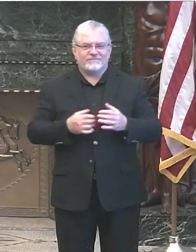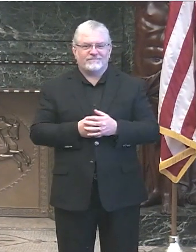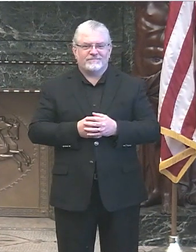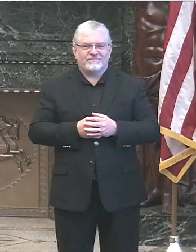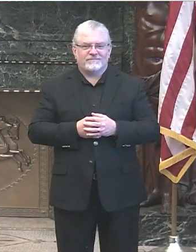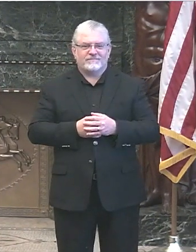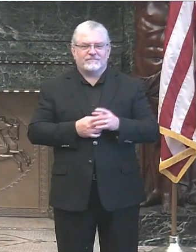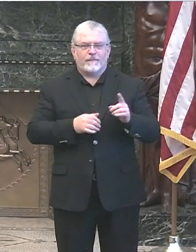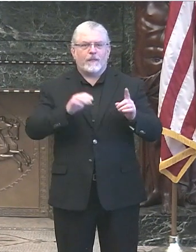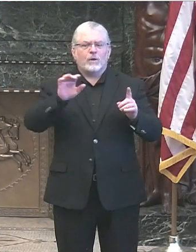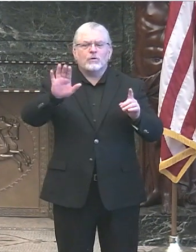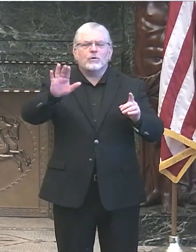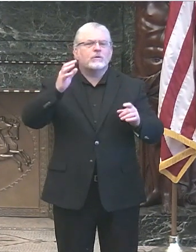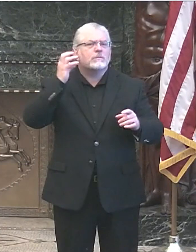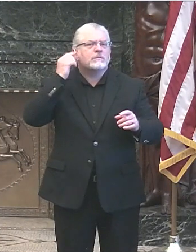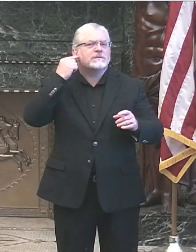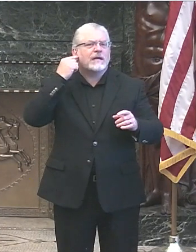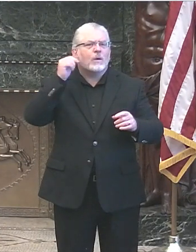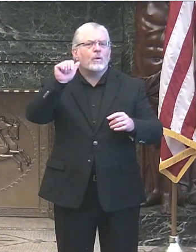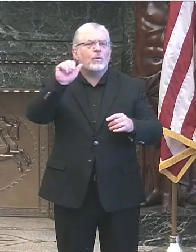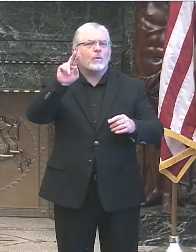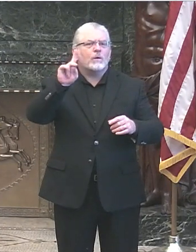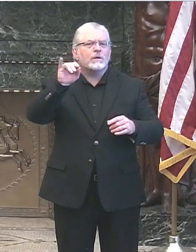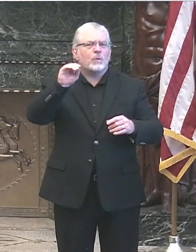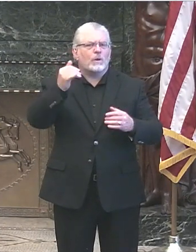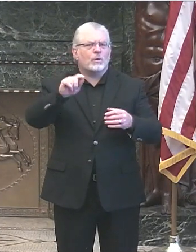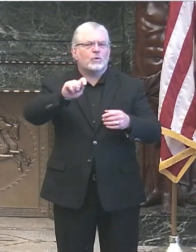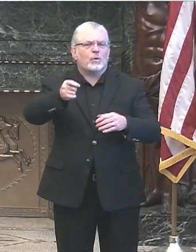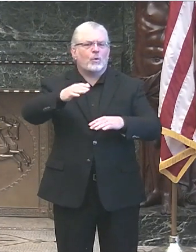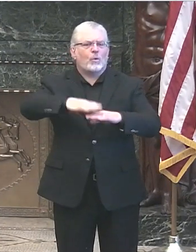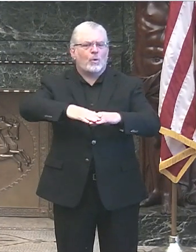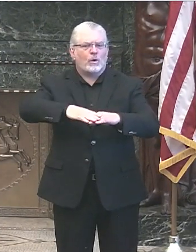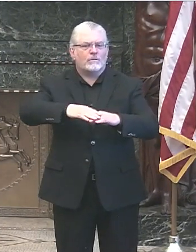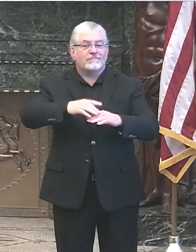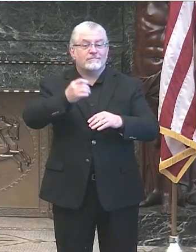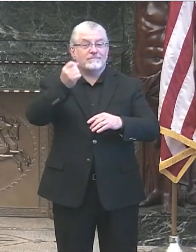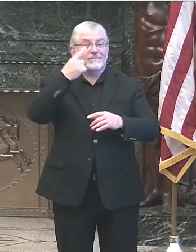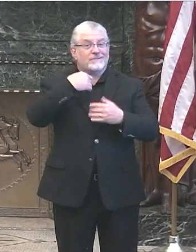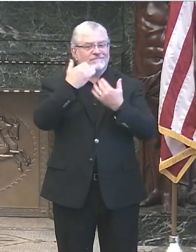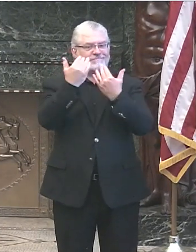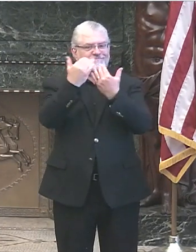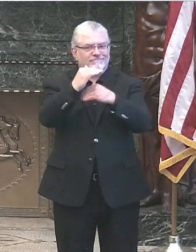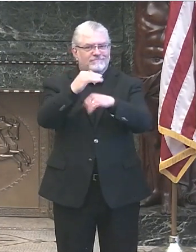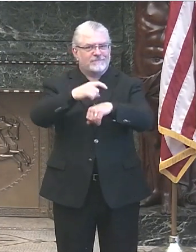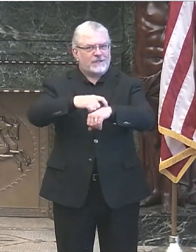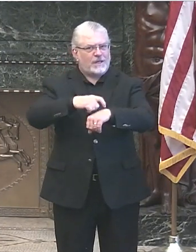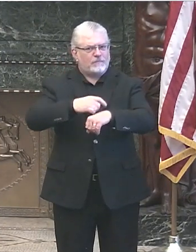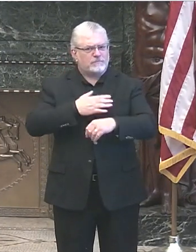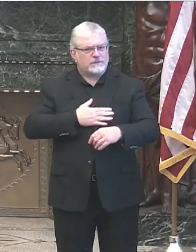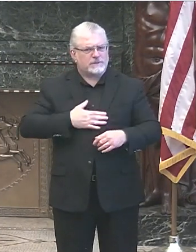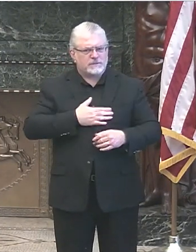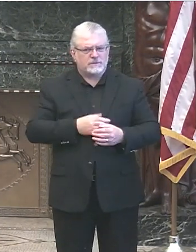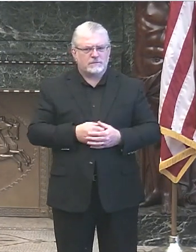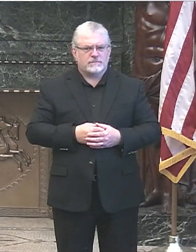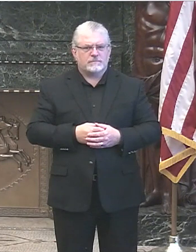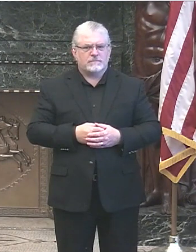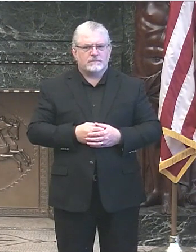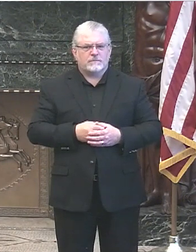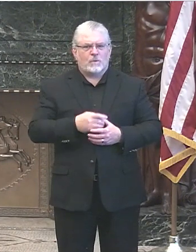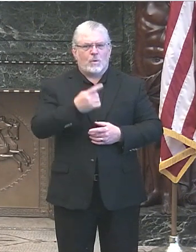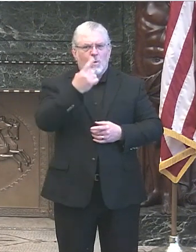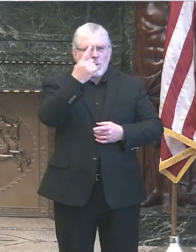have limited time during these briefings, so we are asking that one representative from each media outlet to